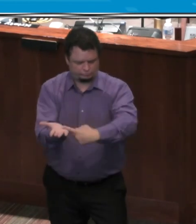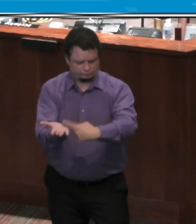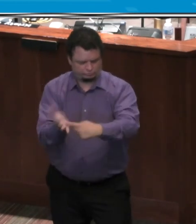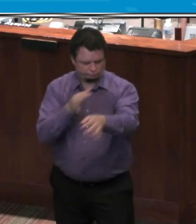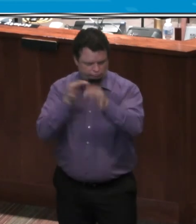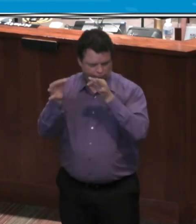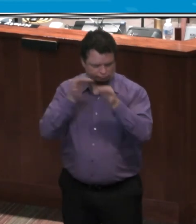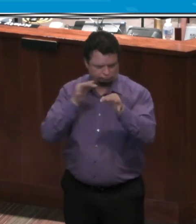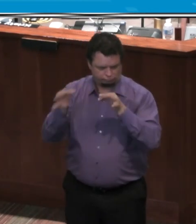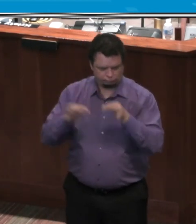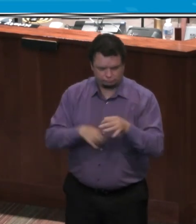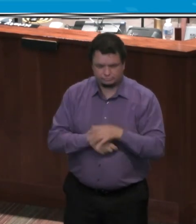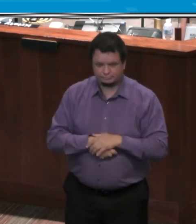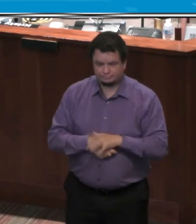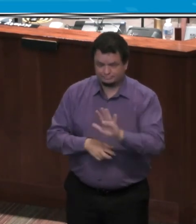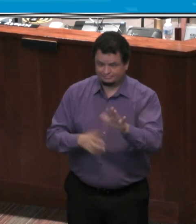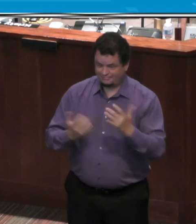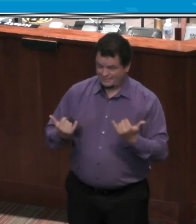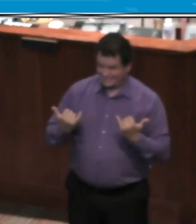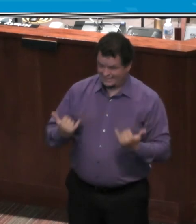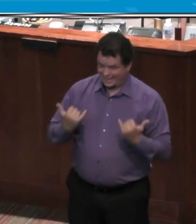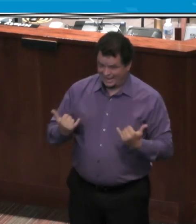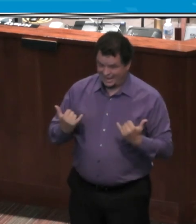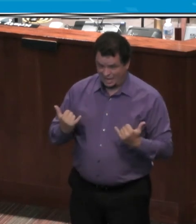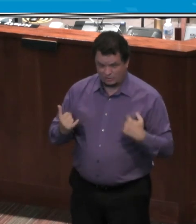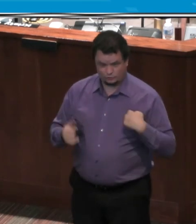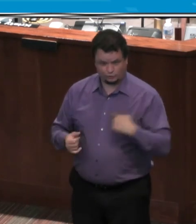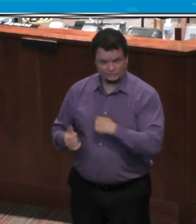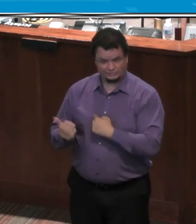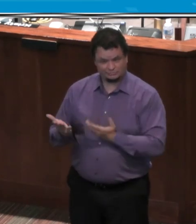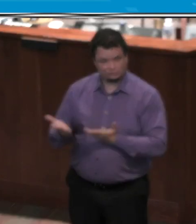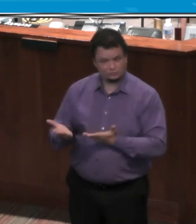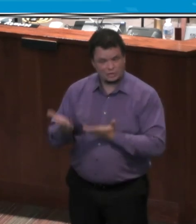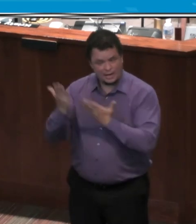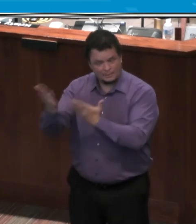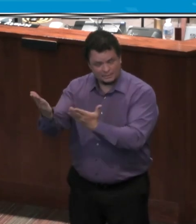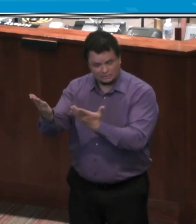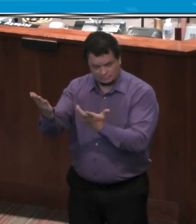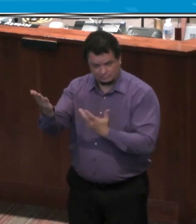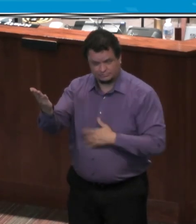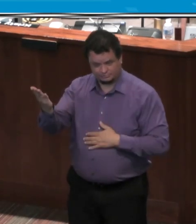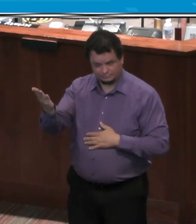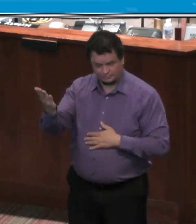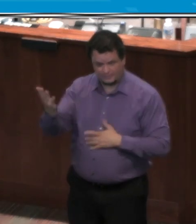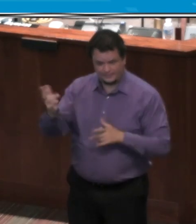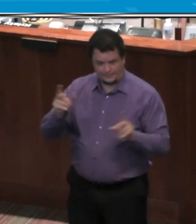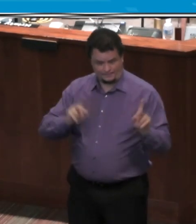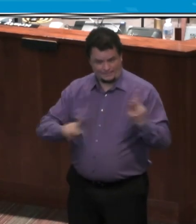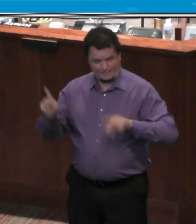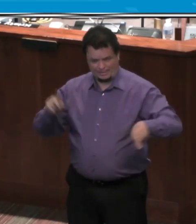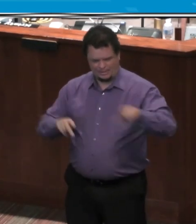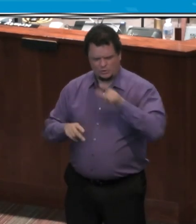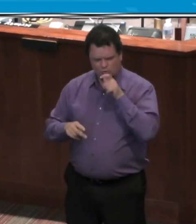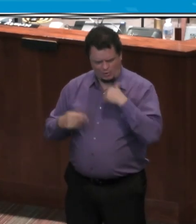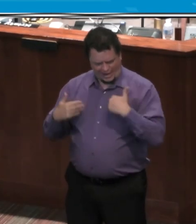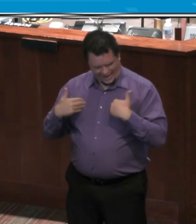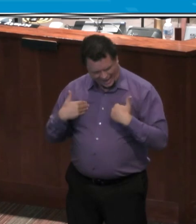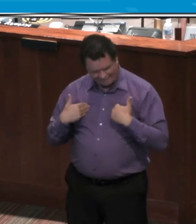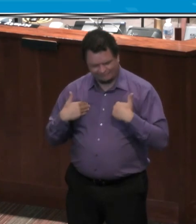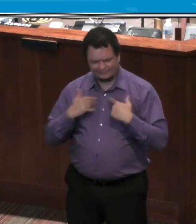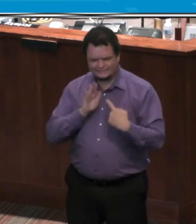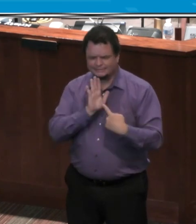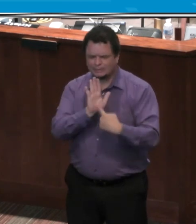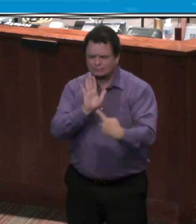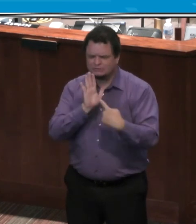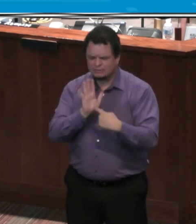Really at this point in time, what we're recommending is that people who have symptoms are the ones who get tested. And actually, just this